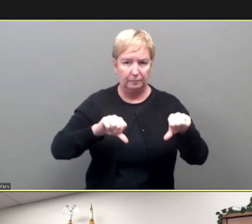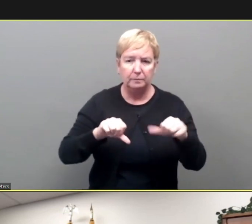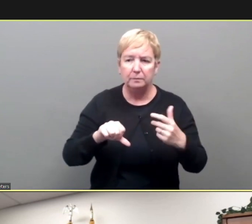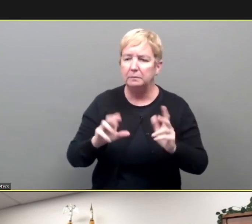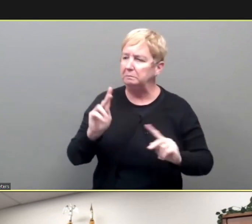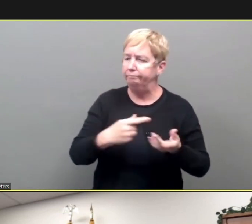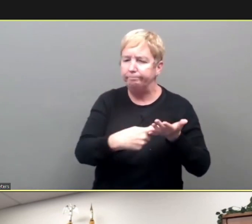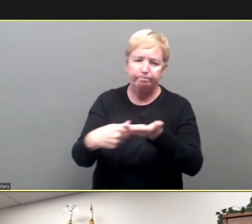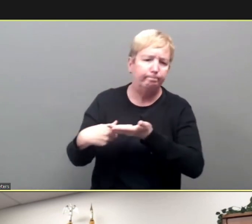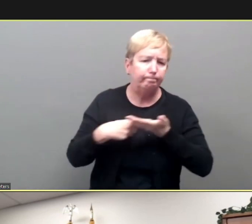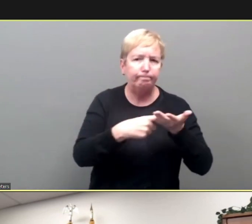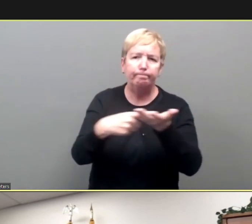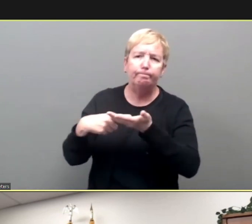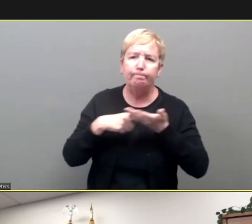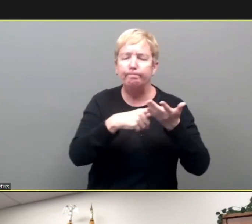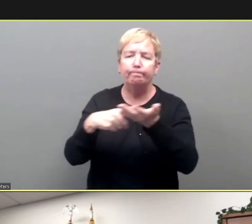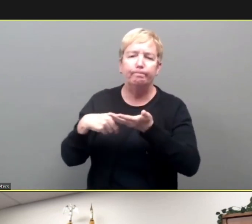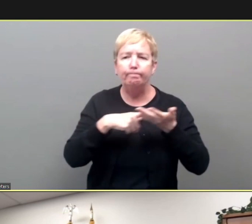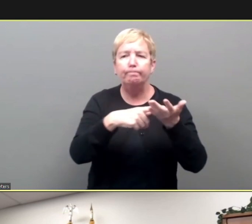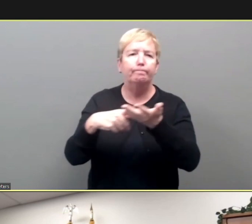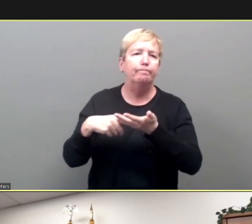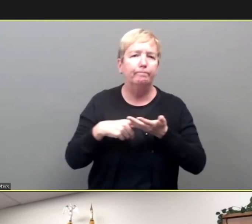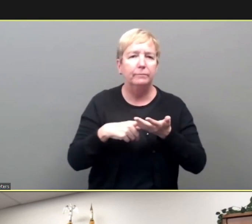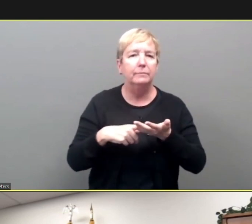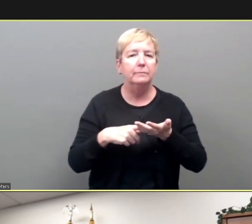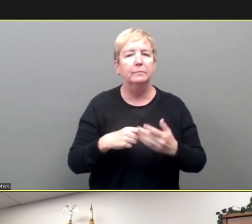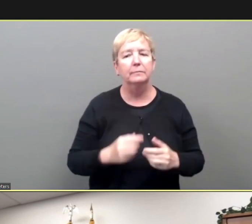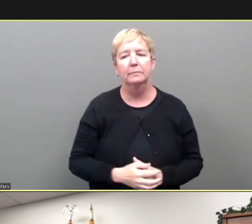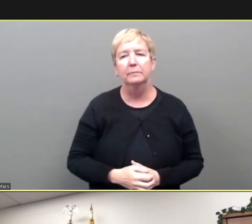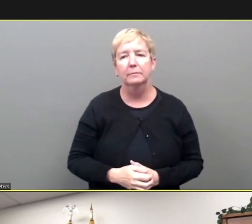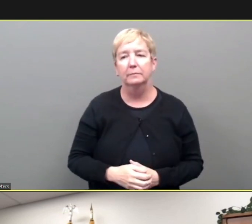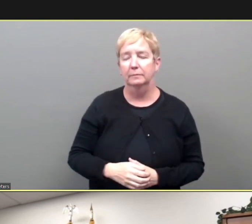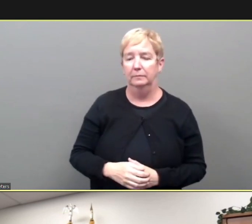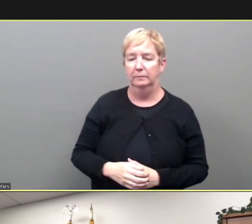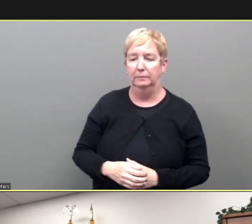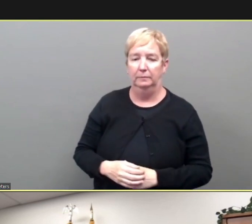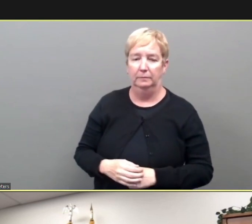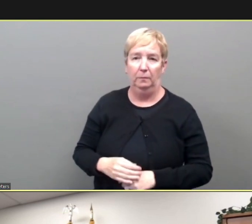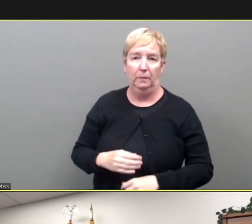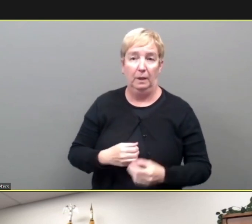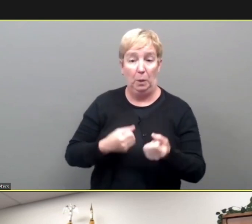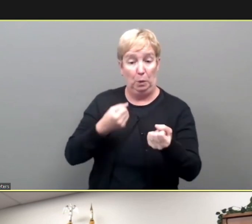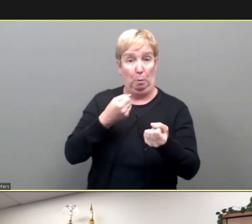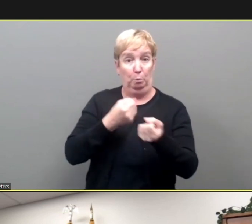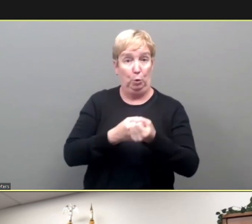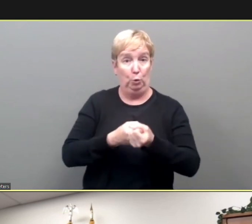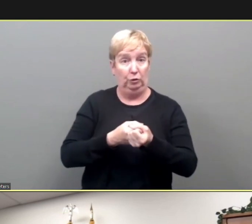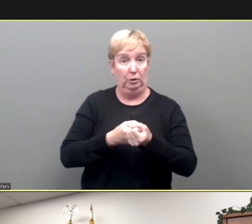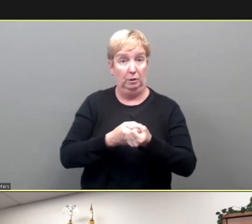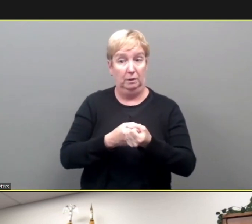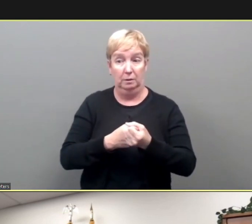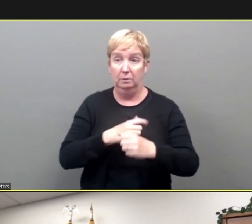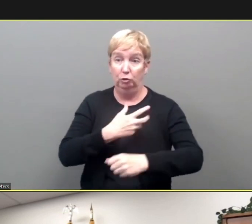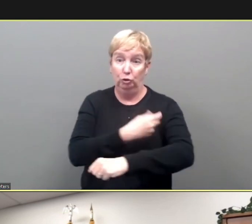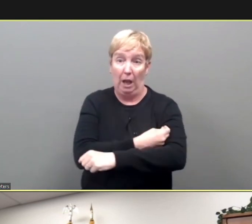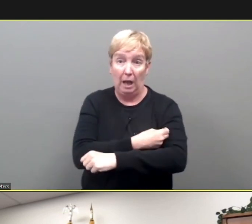debated about whether the booster dose is actually necessary or not, and in what types